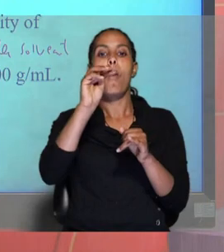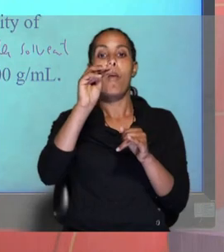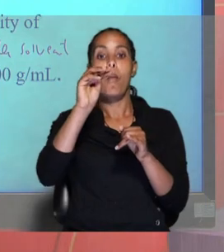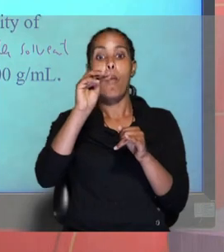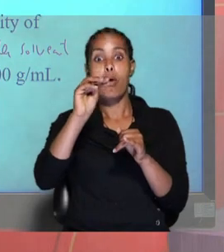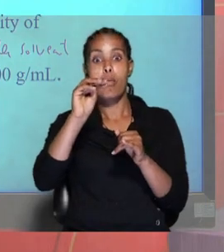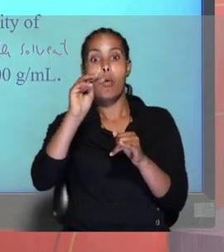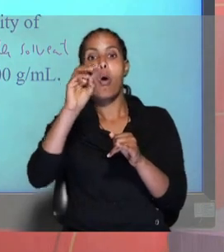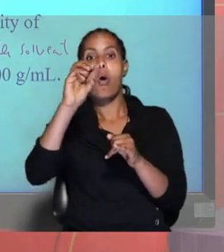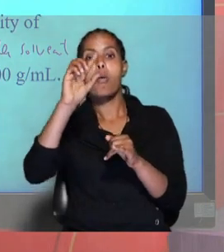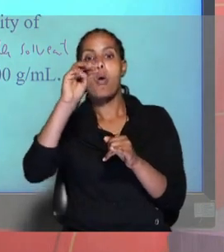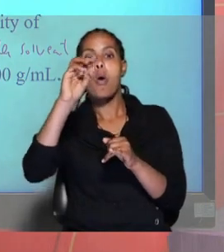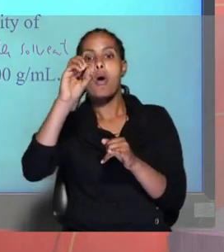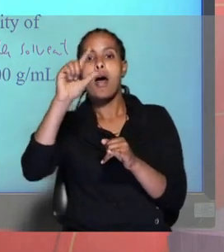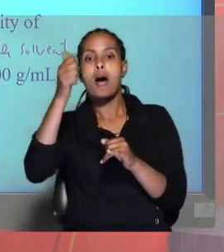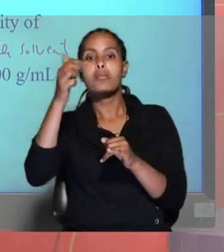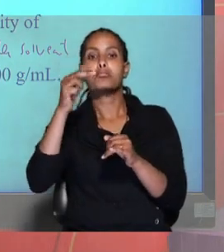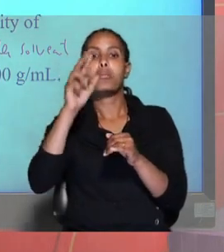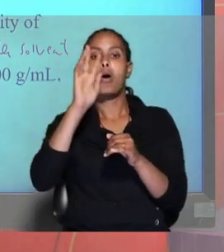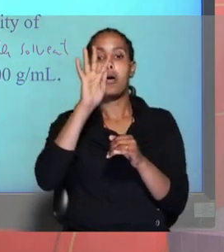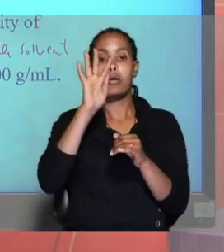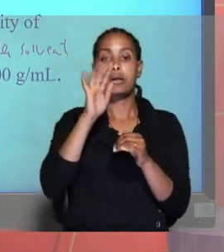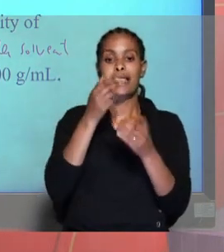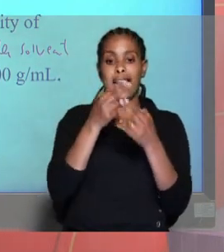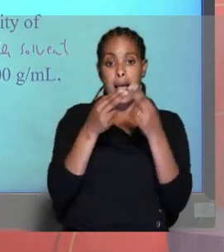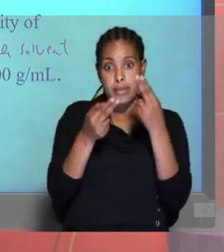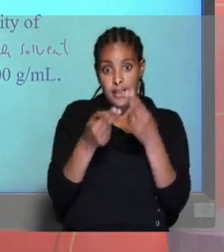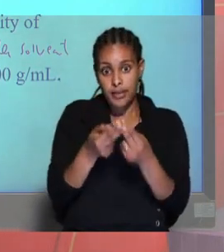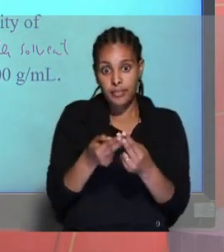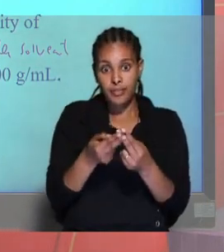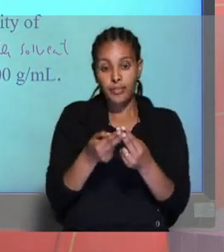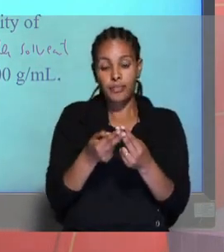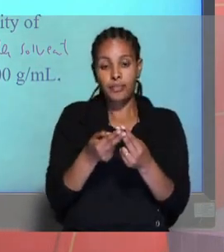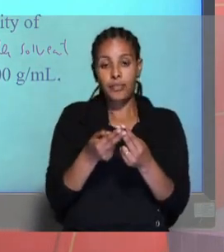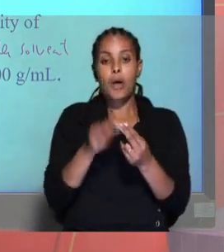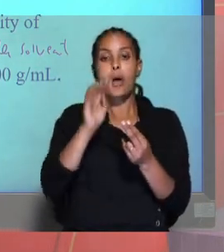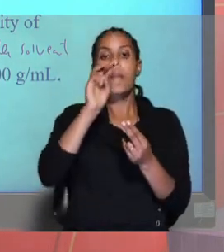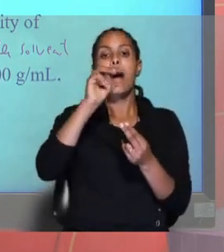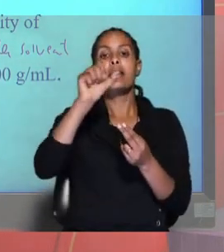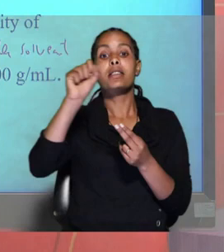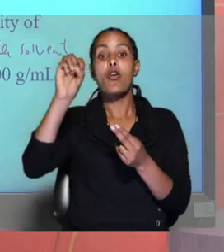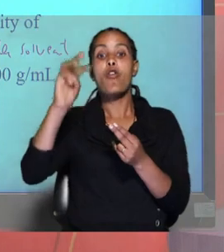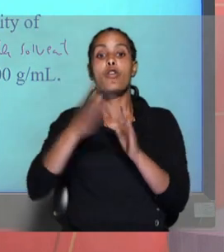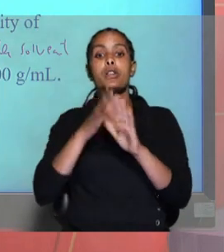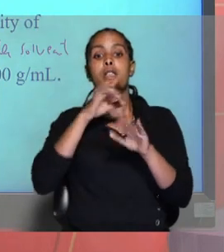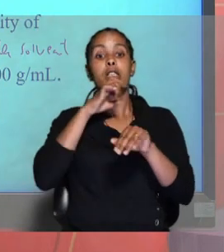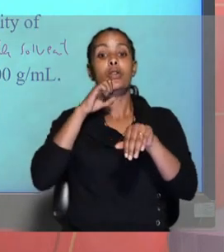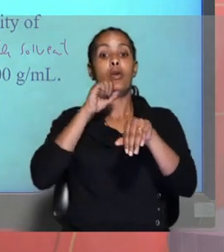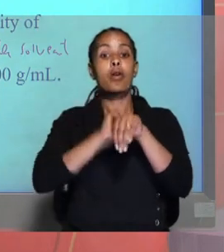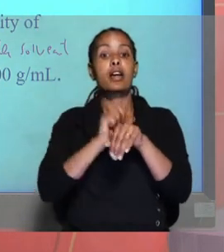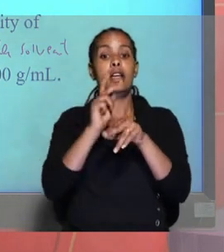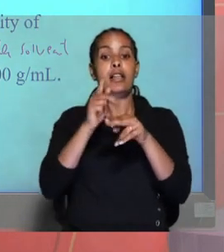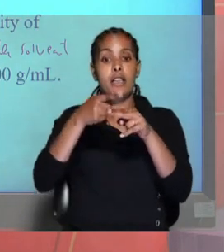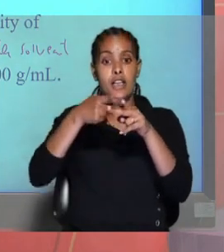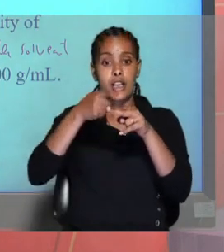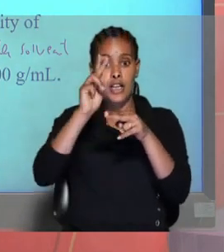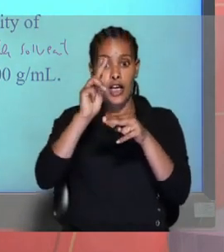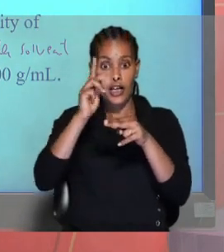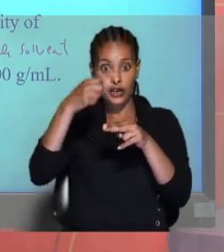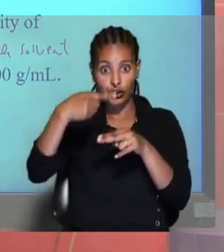of the solids 180 gram per mole times mass of the solvent in kg, which is